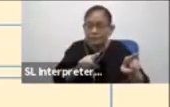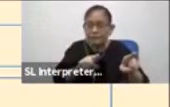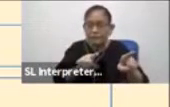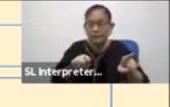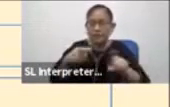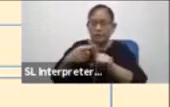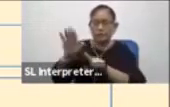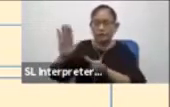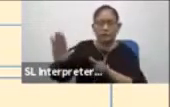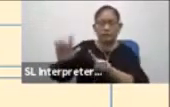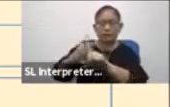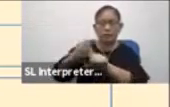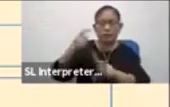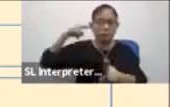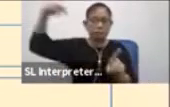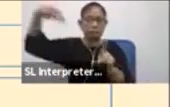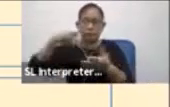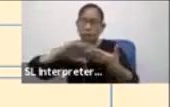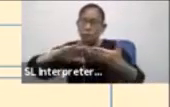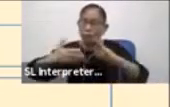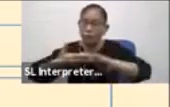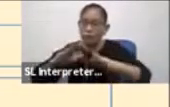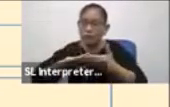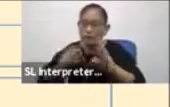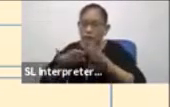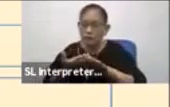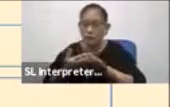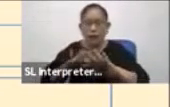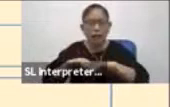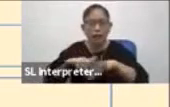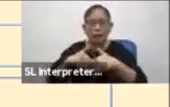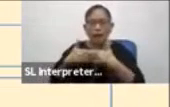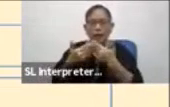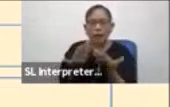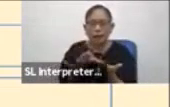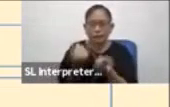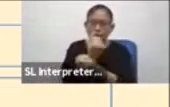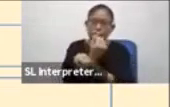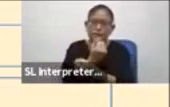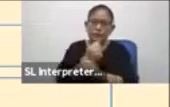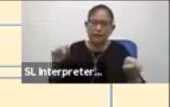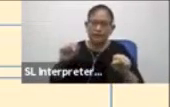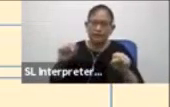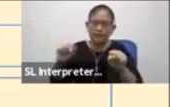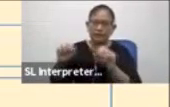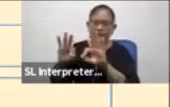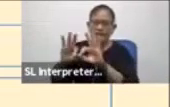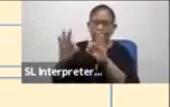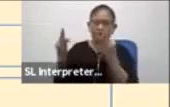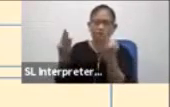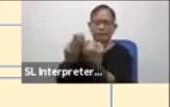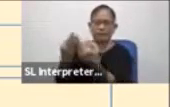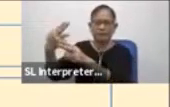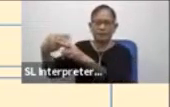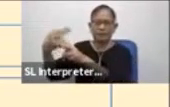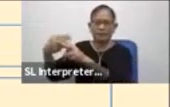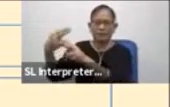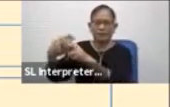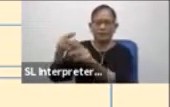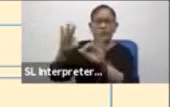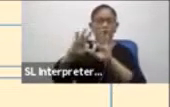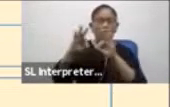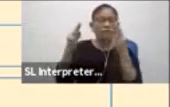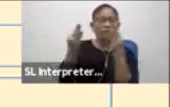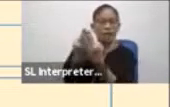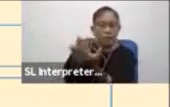community were mainly on how to save family honor. On domestic violence, for